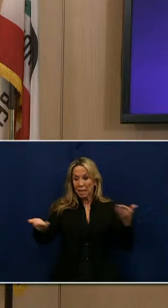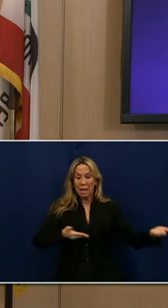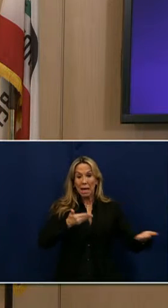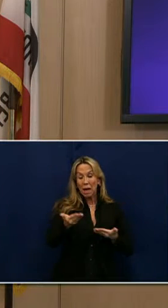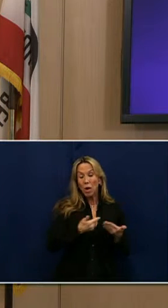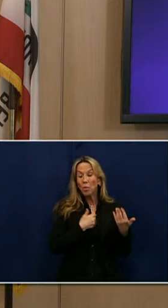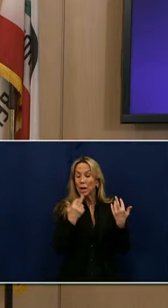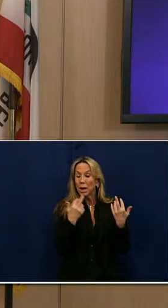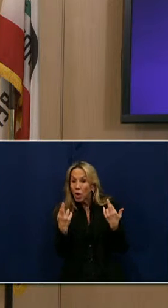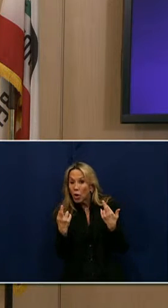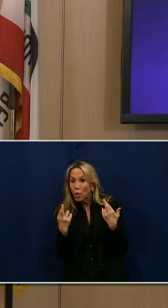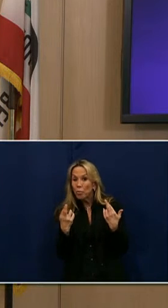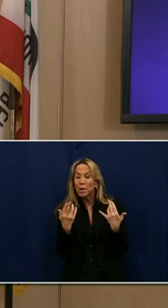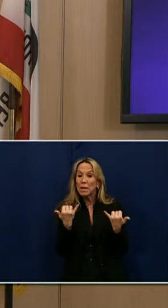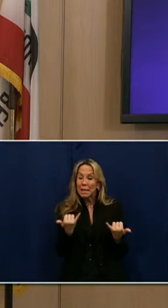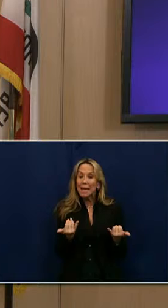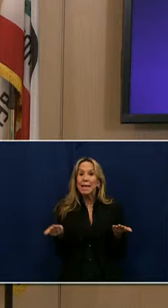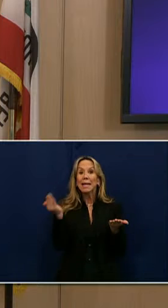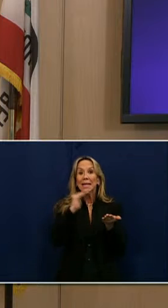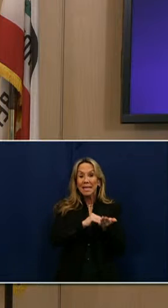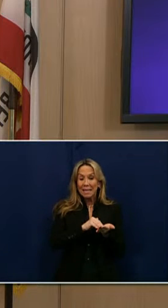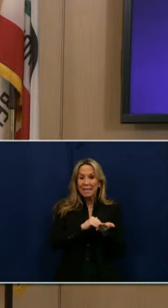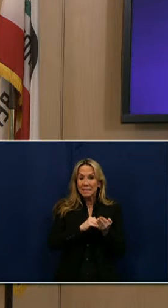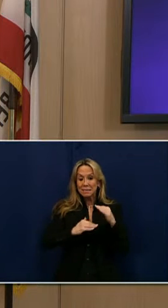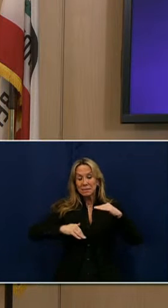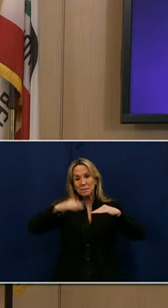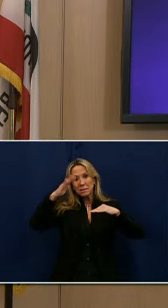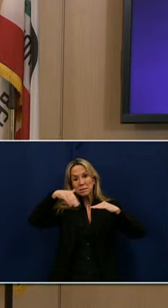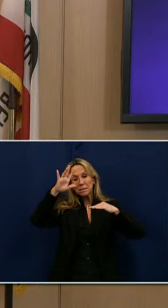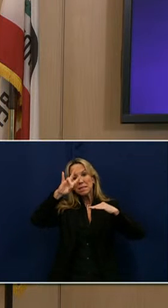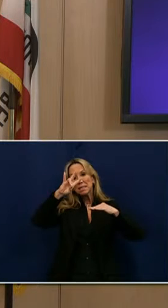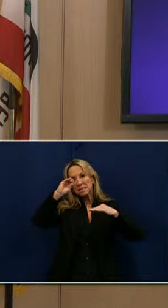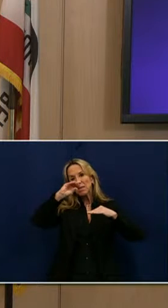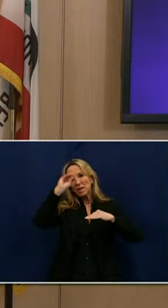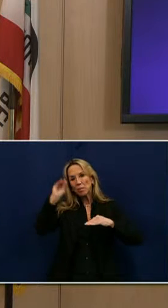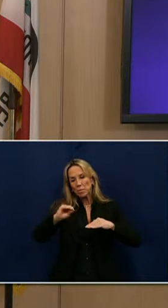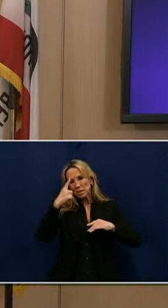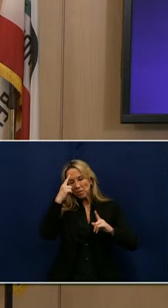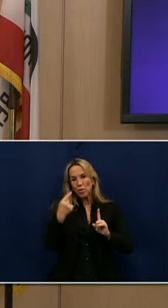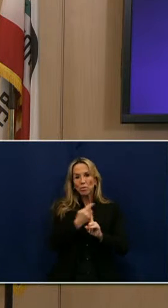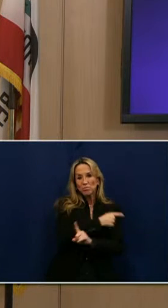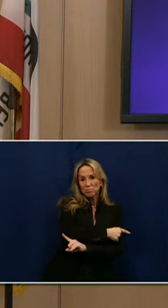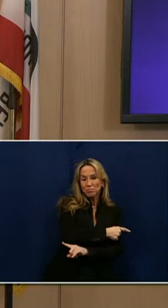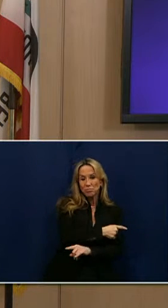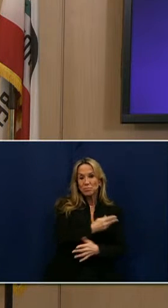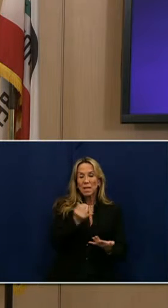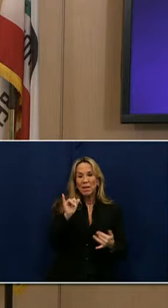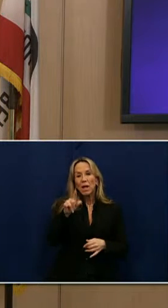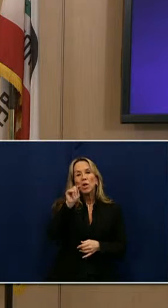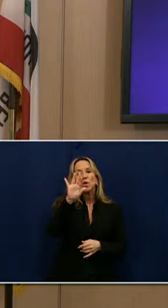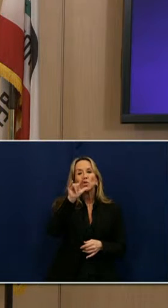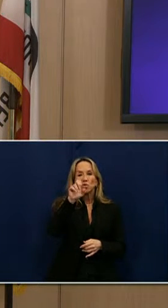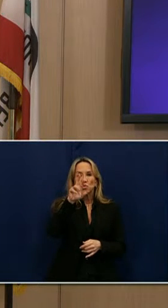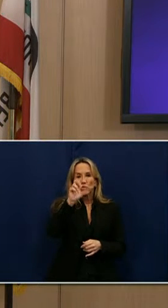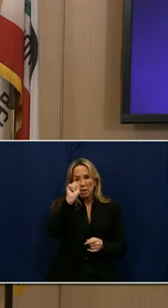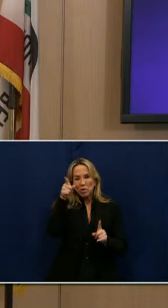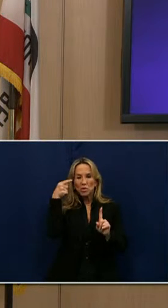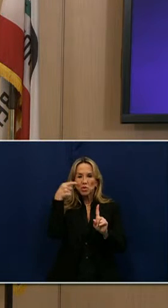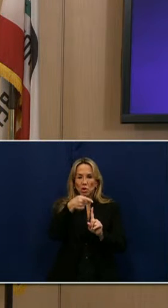we hope to get back up above the 70%, which is our triggers